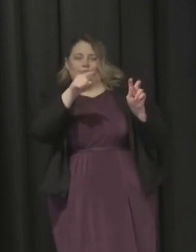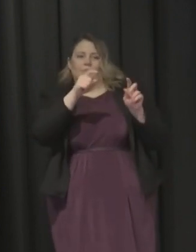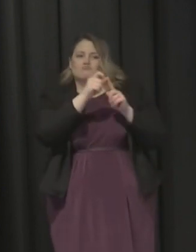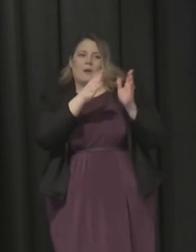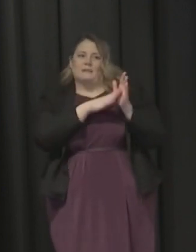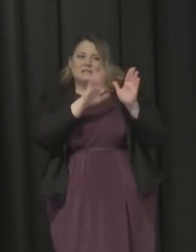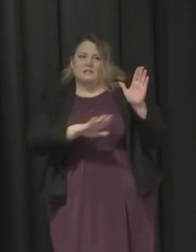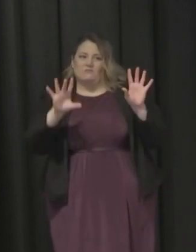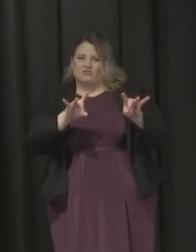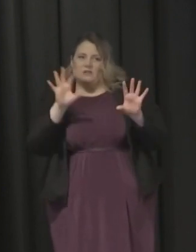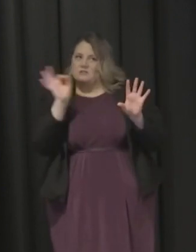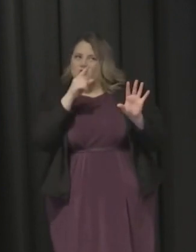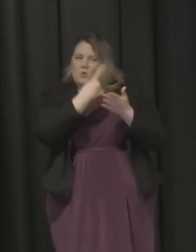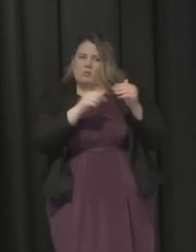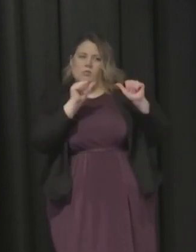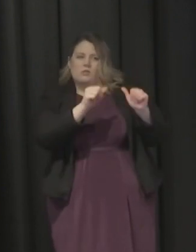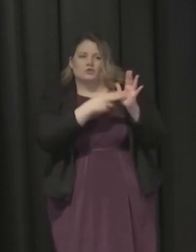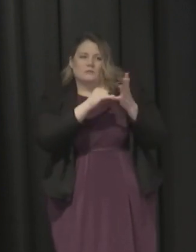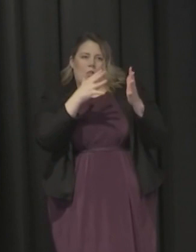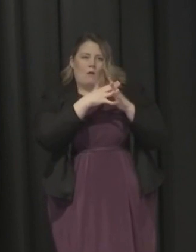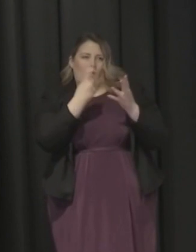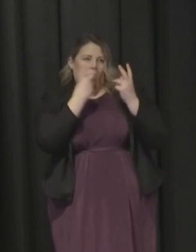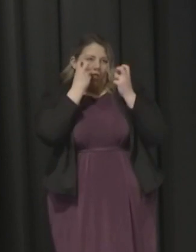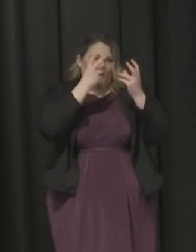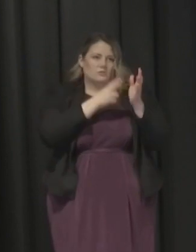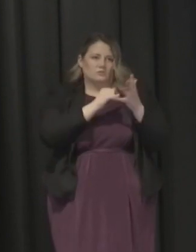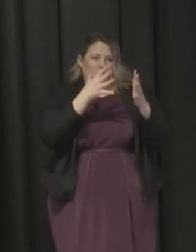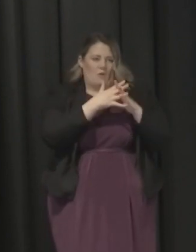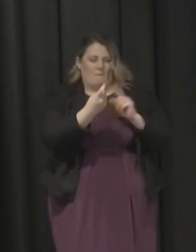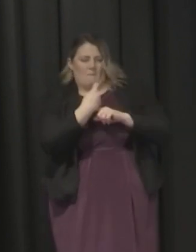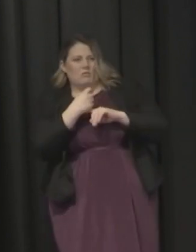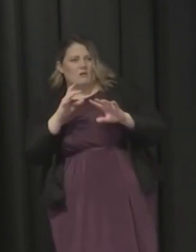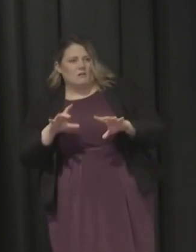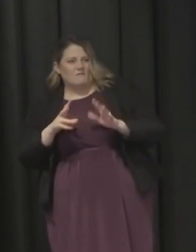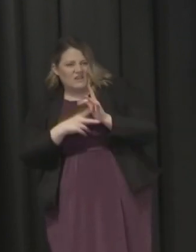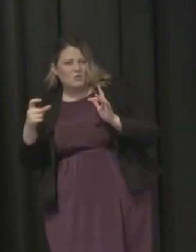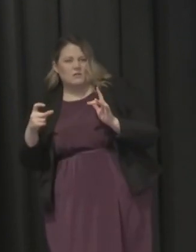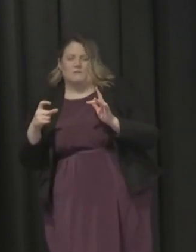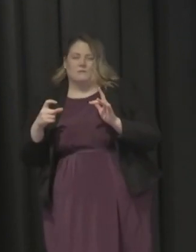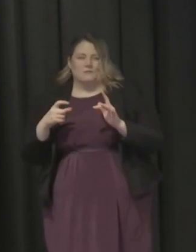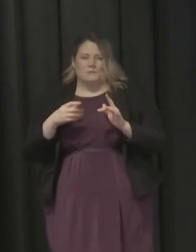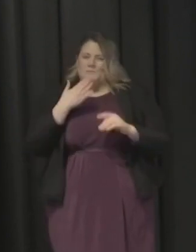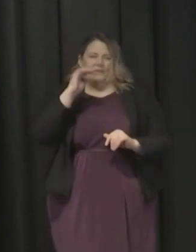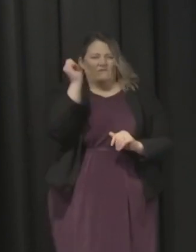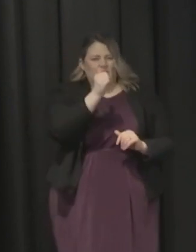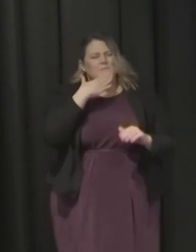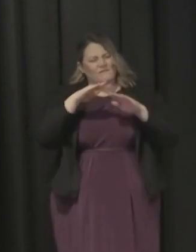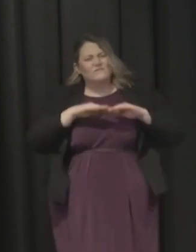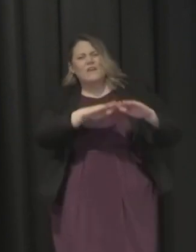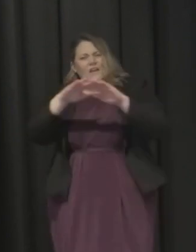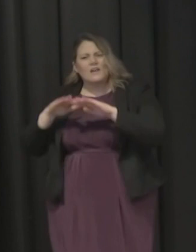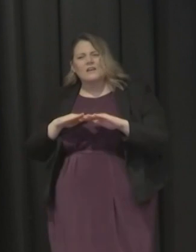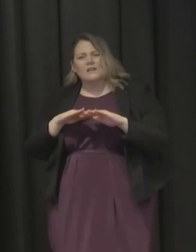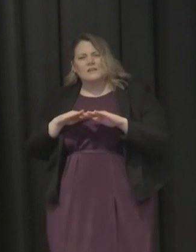make sure that industry gets the resourcing they need. What's incredibly disappointing about this is a federal government